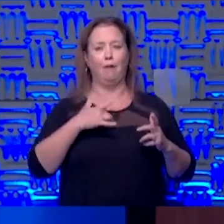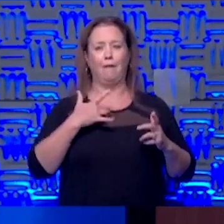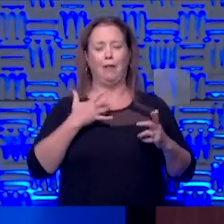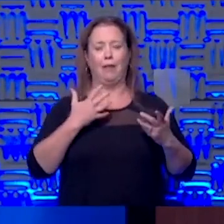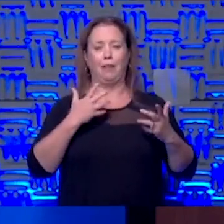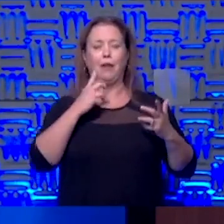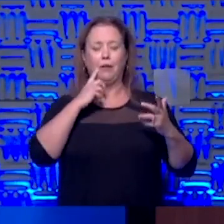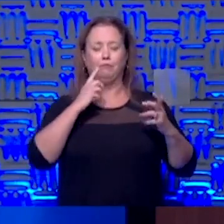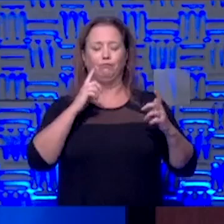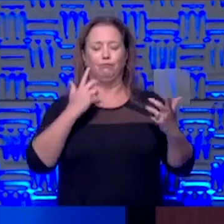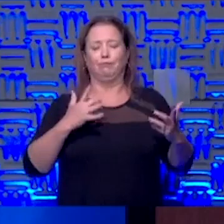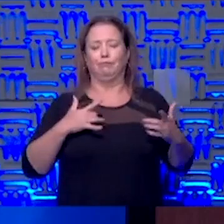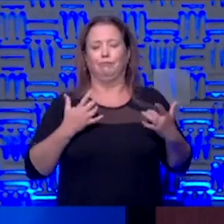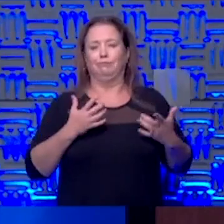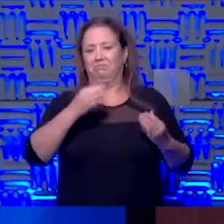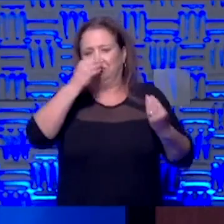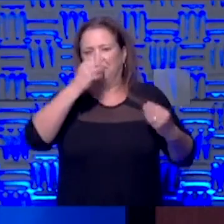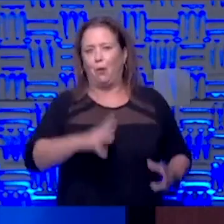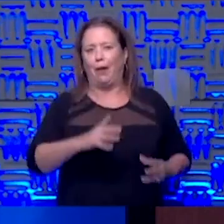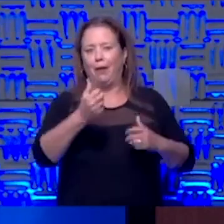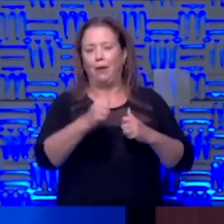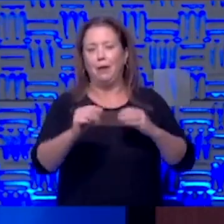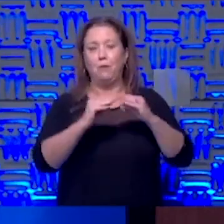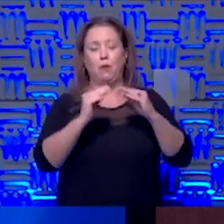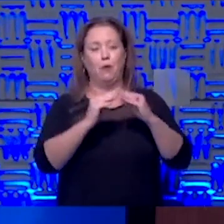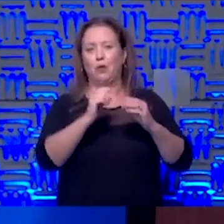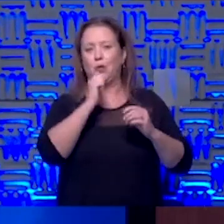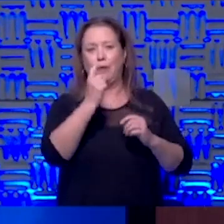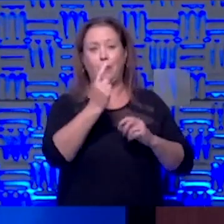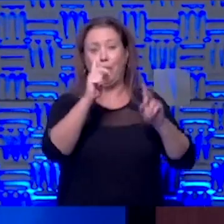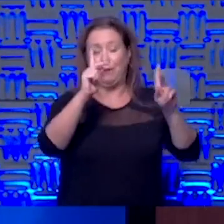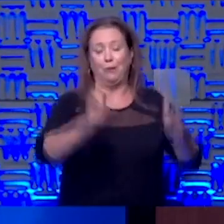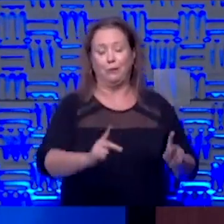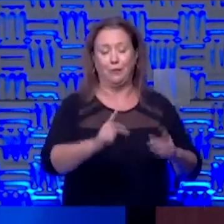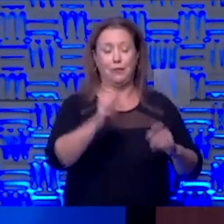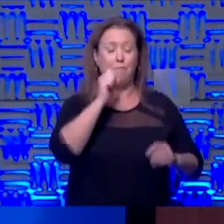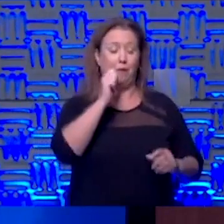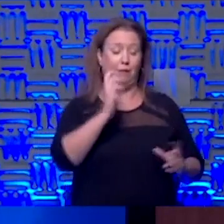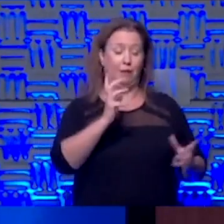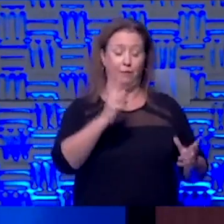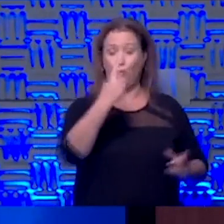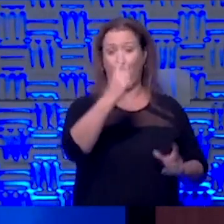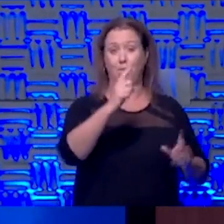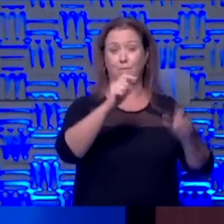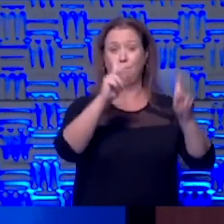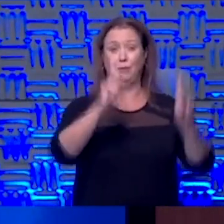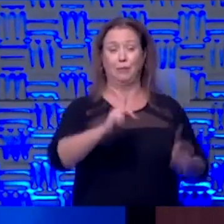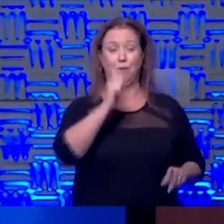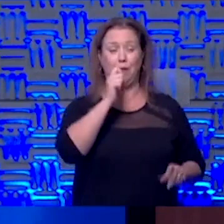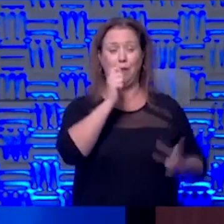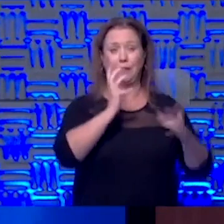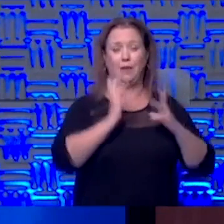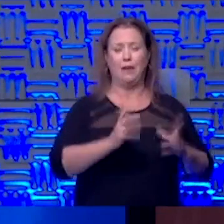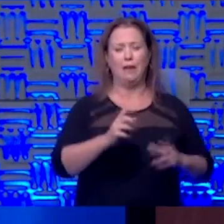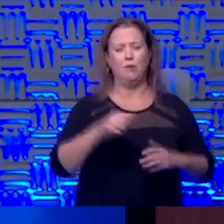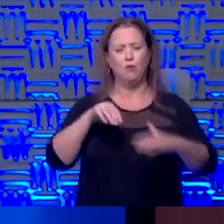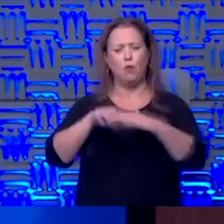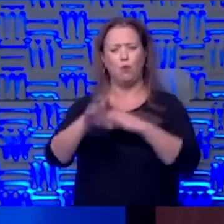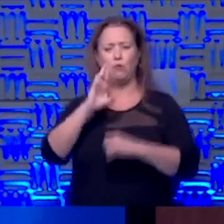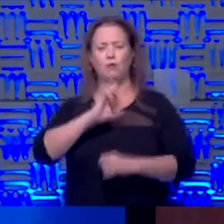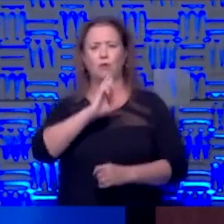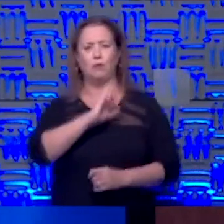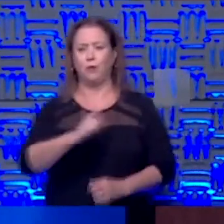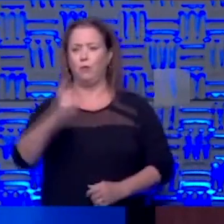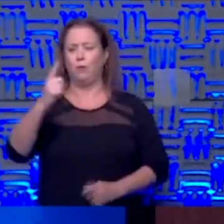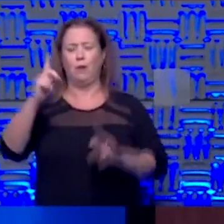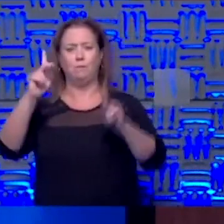there's a crowd. If you're the only person at the bar, that's fine. Correct. There's no problem. Yep. Or if you go into a restaurant and there's nobody there, okay,